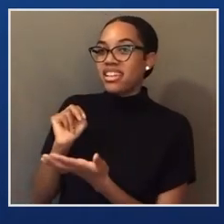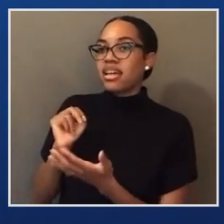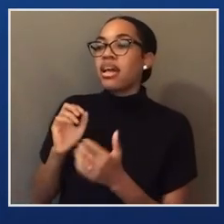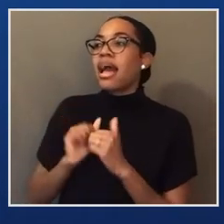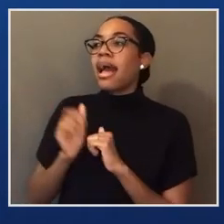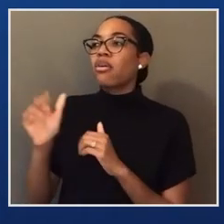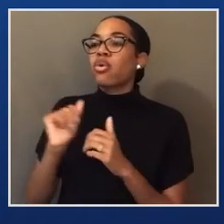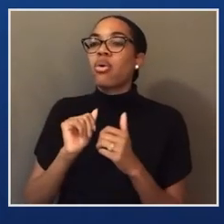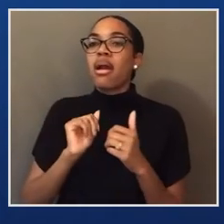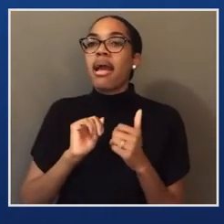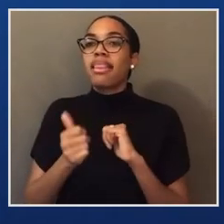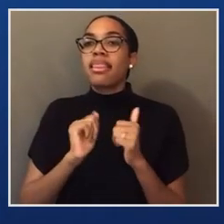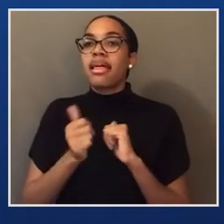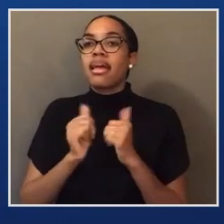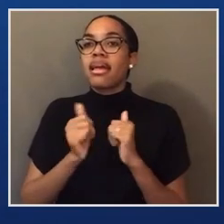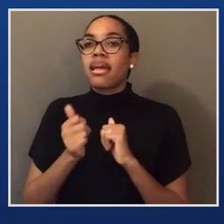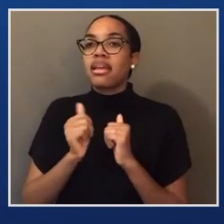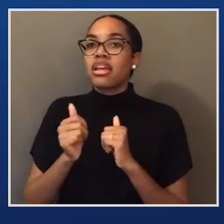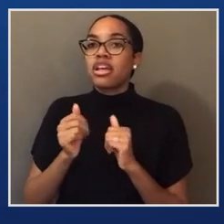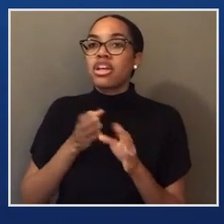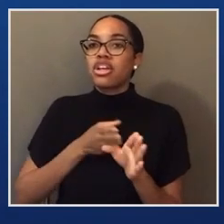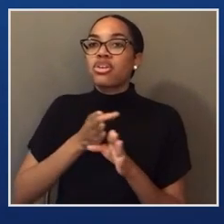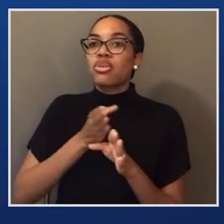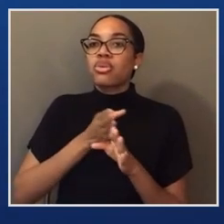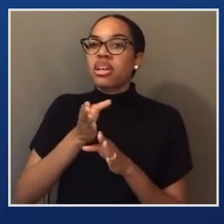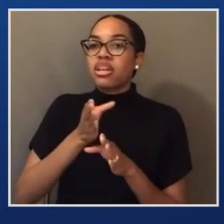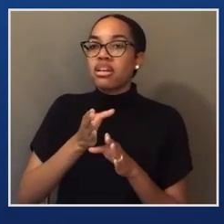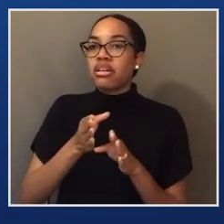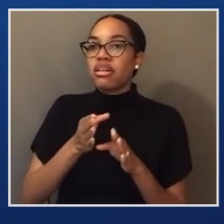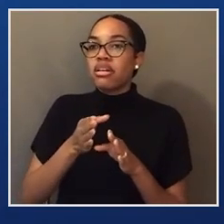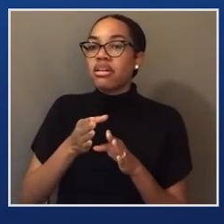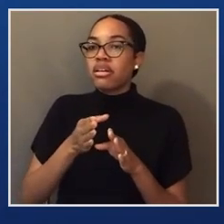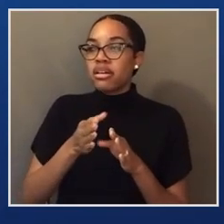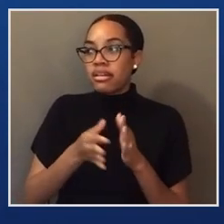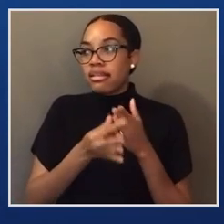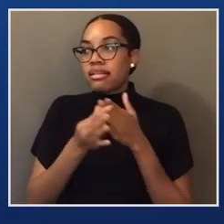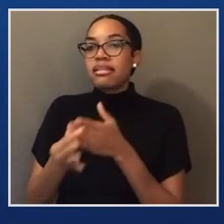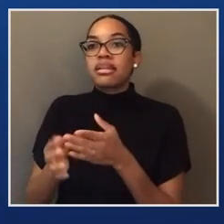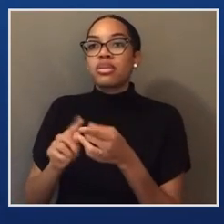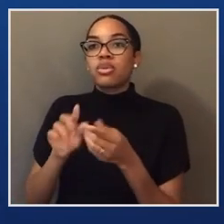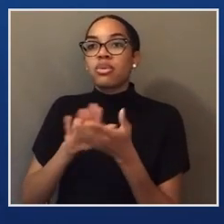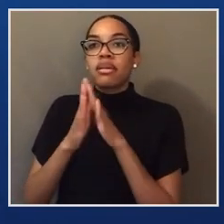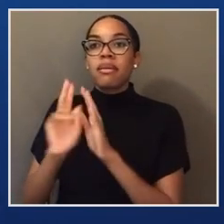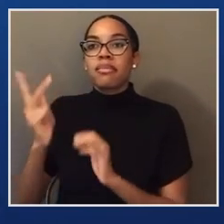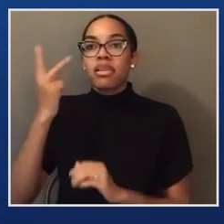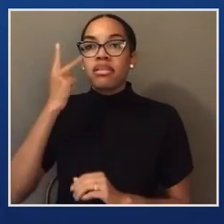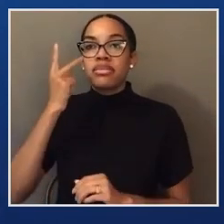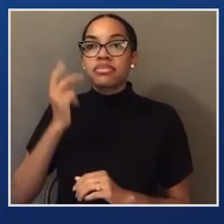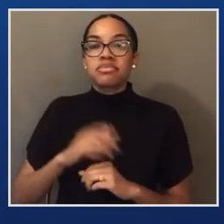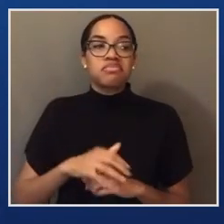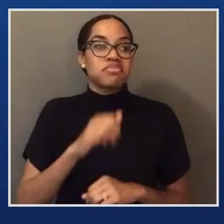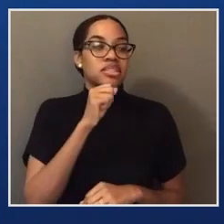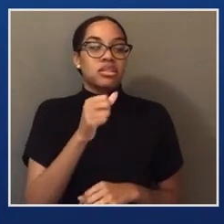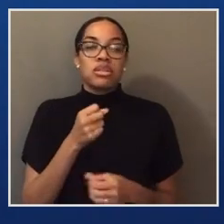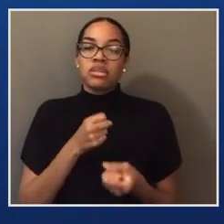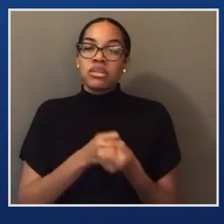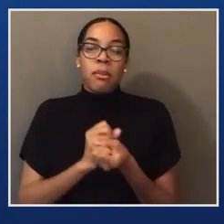career changed your perspective on political activism and on voting? I don't do politics.